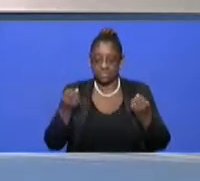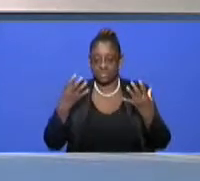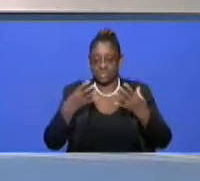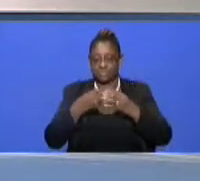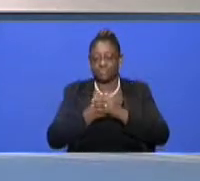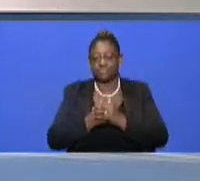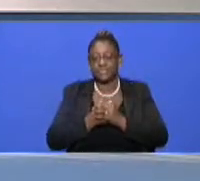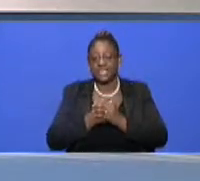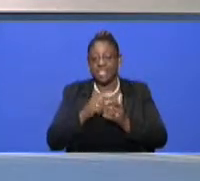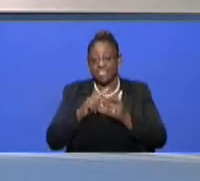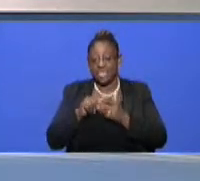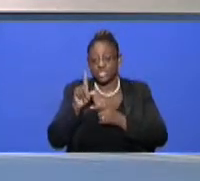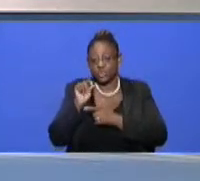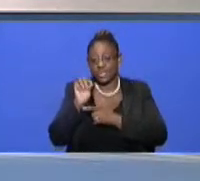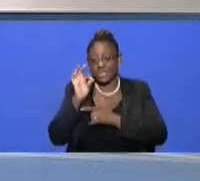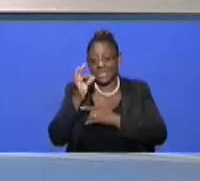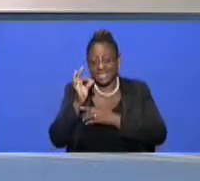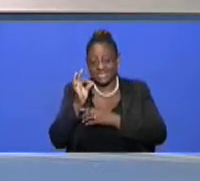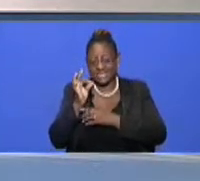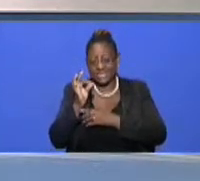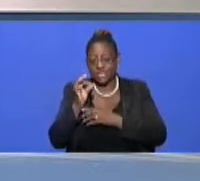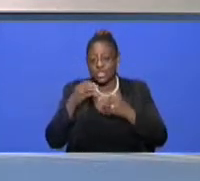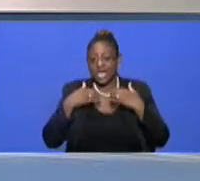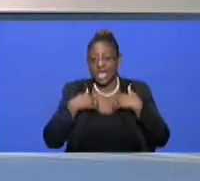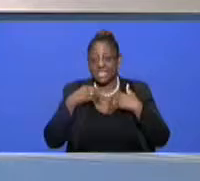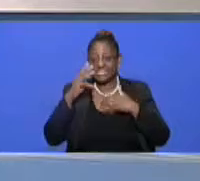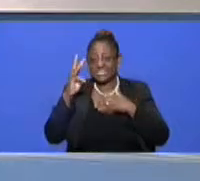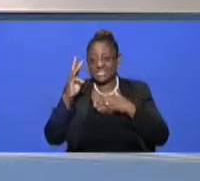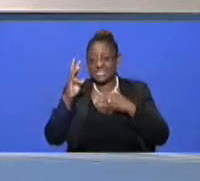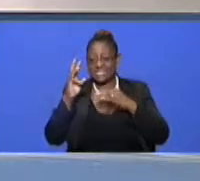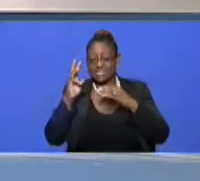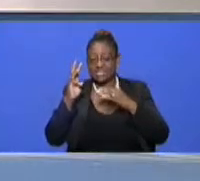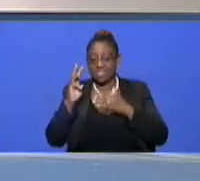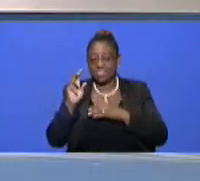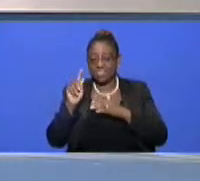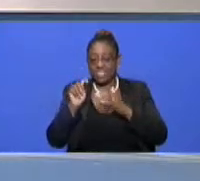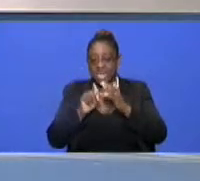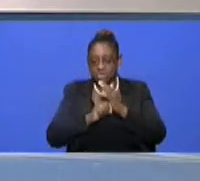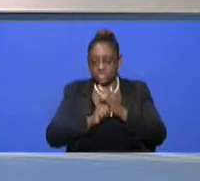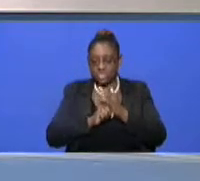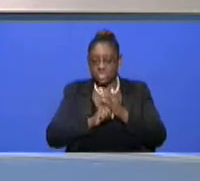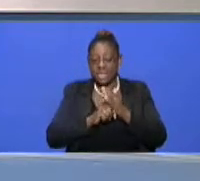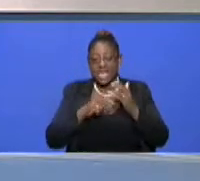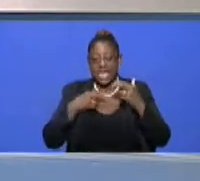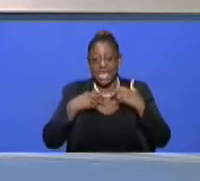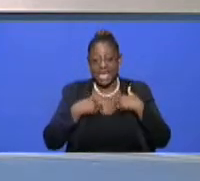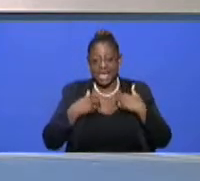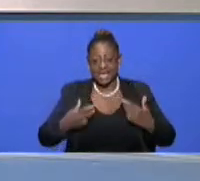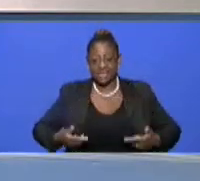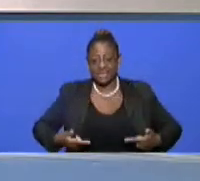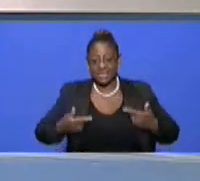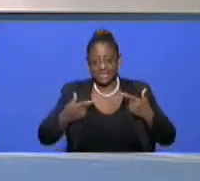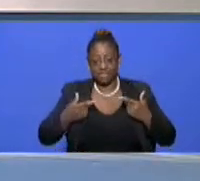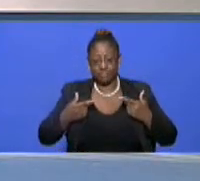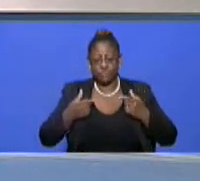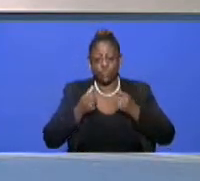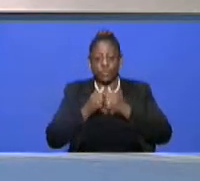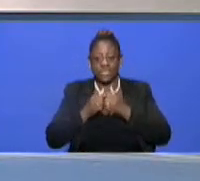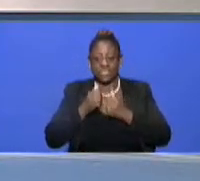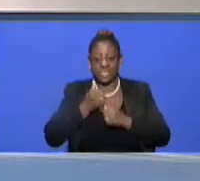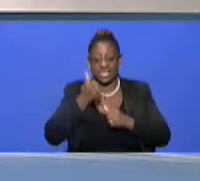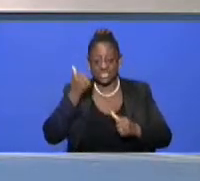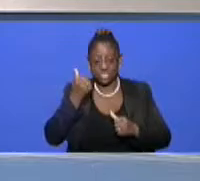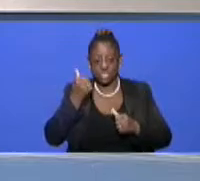of 2019, an estimated 6,088 persons were living in the Bahamas with HIV. Officials say this represents a